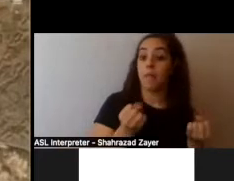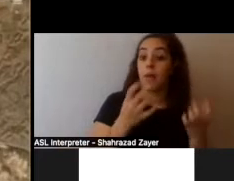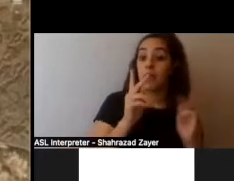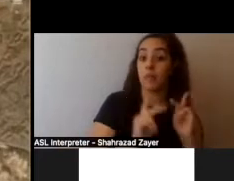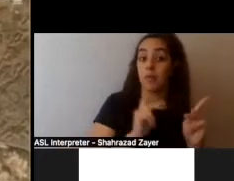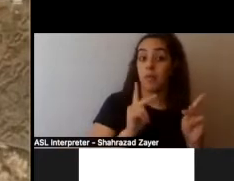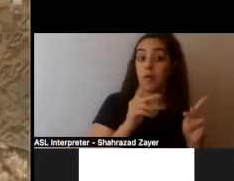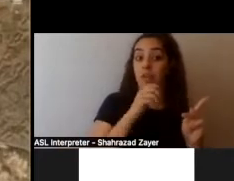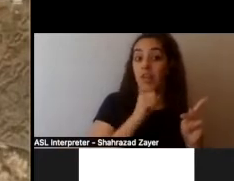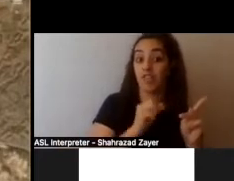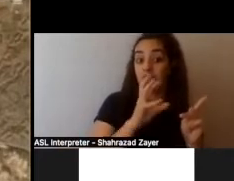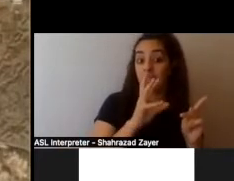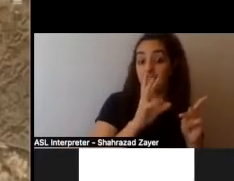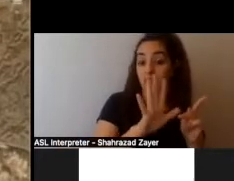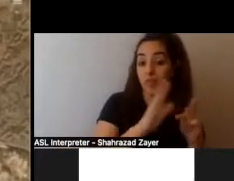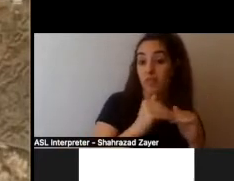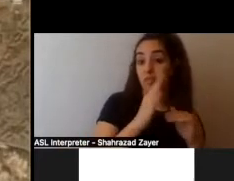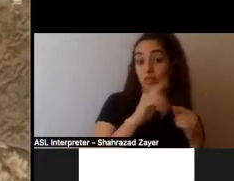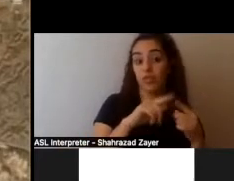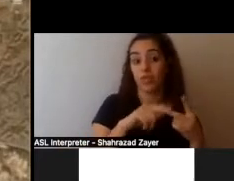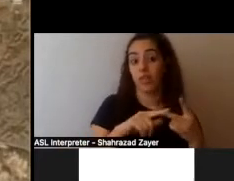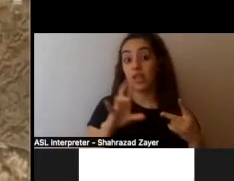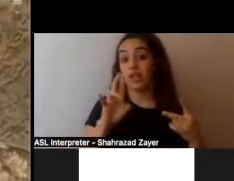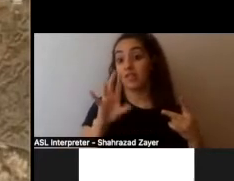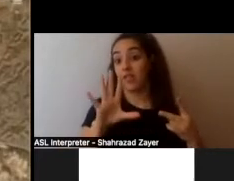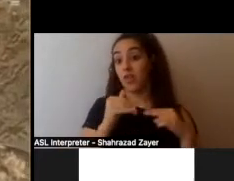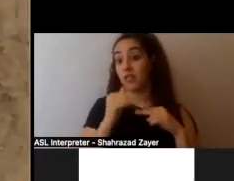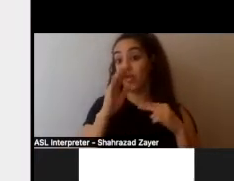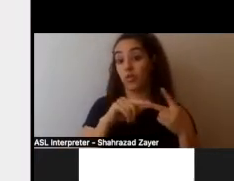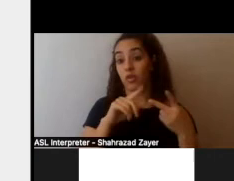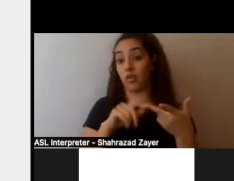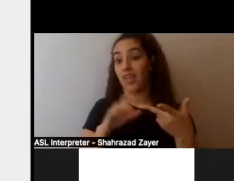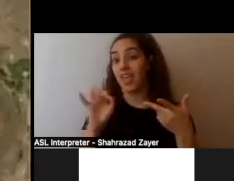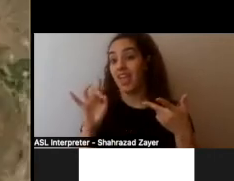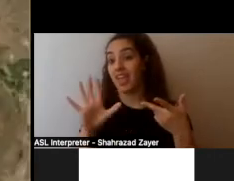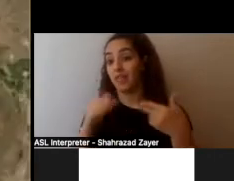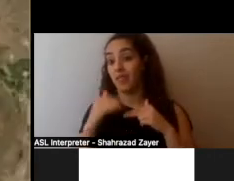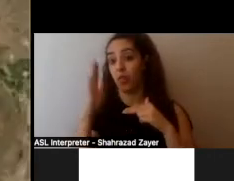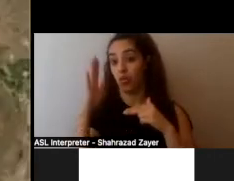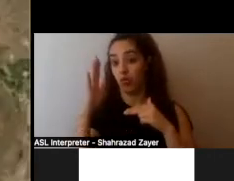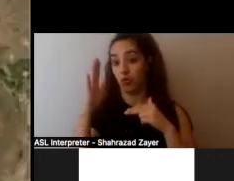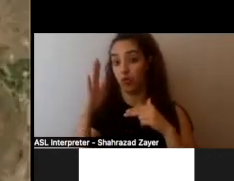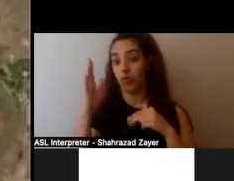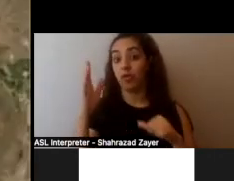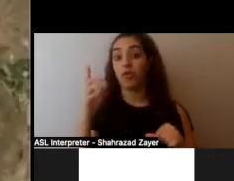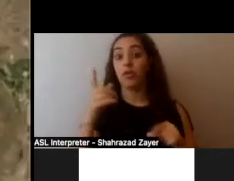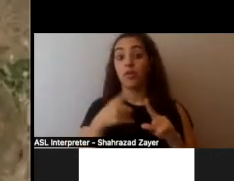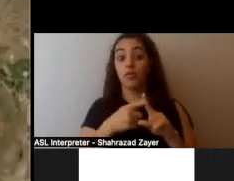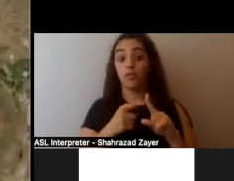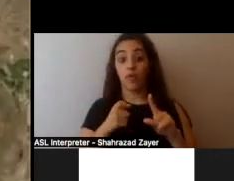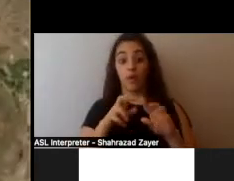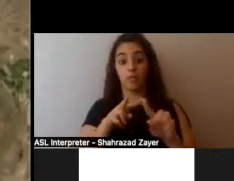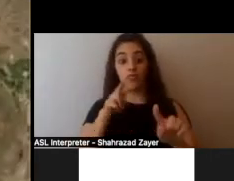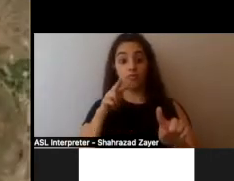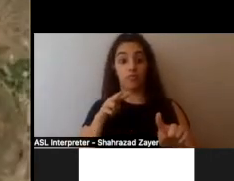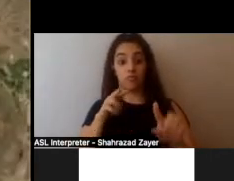75 and older, or 85 and older. So looking at from a very aggregate level, obviously this